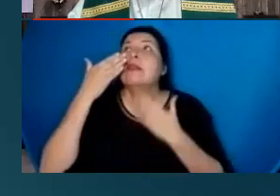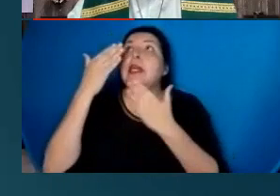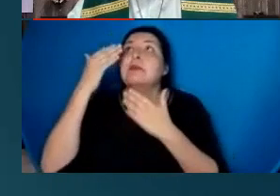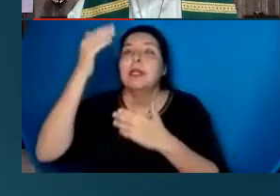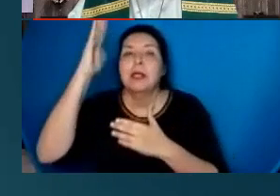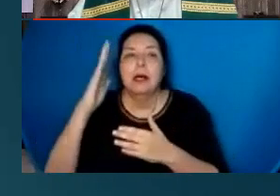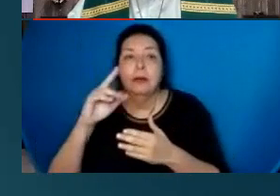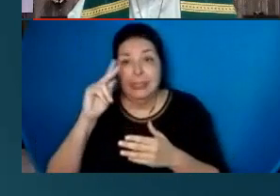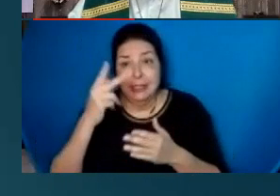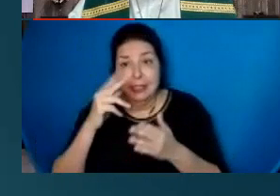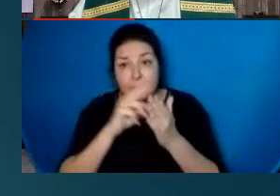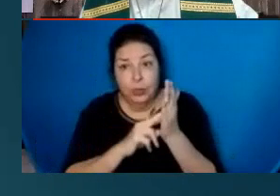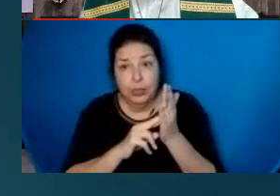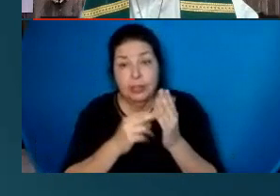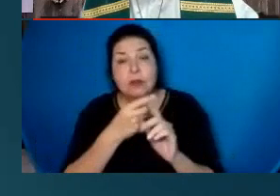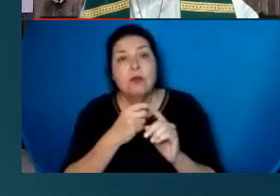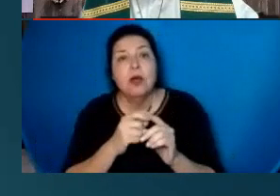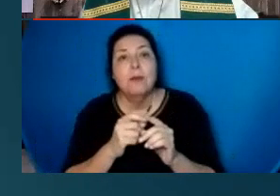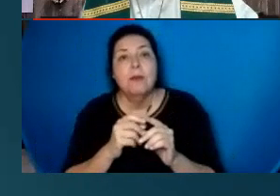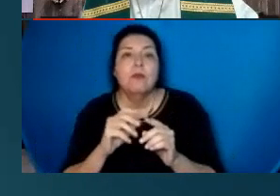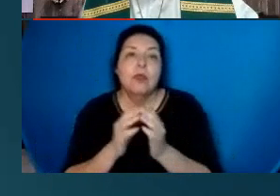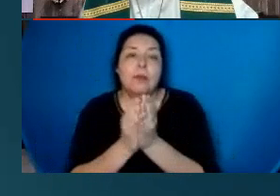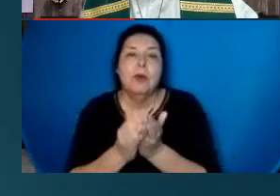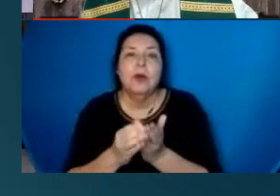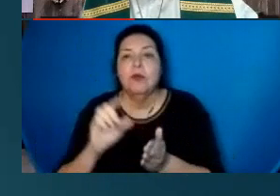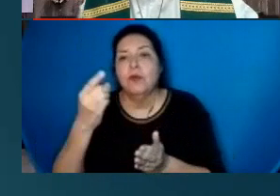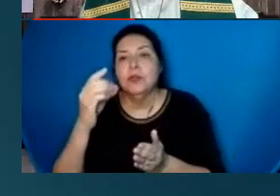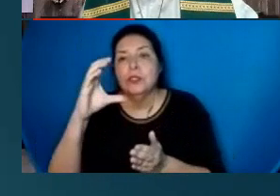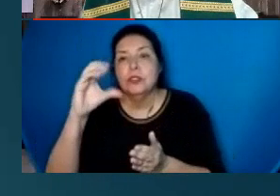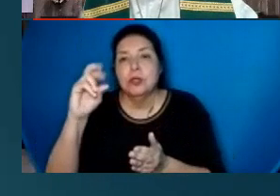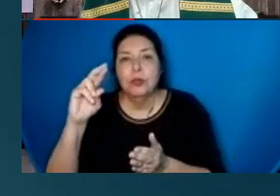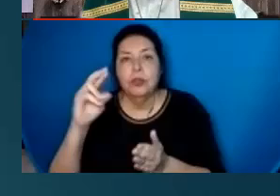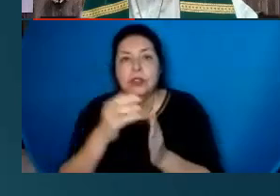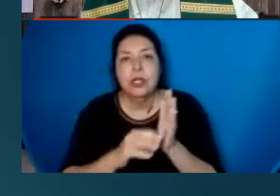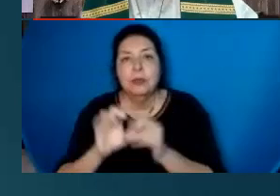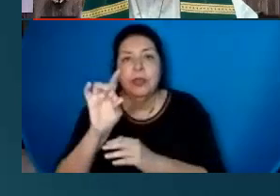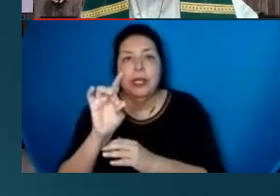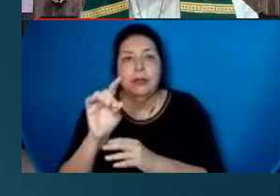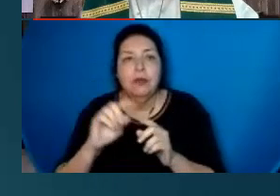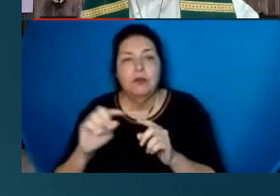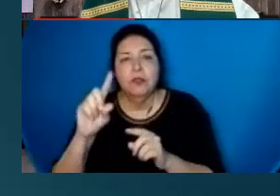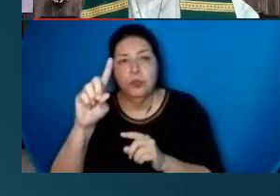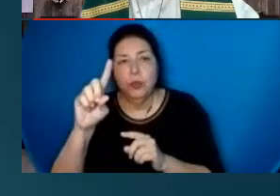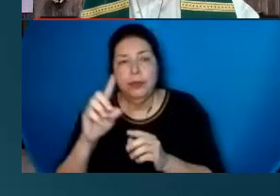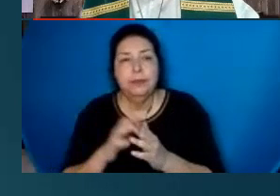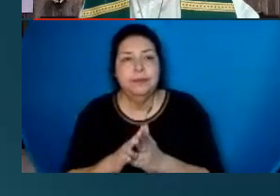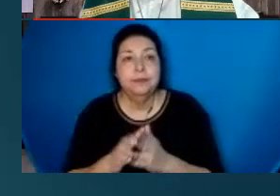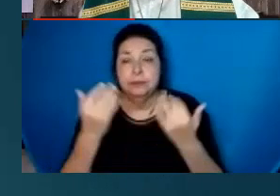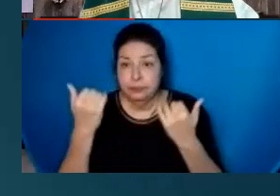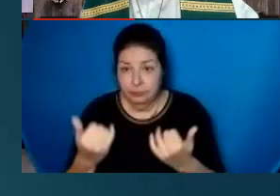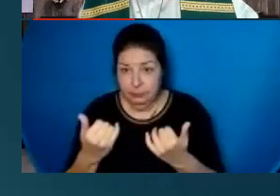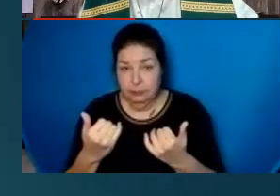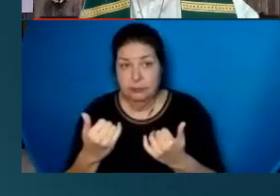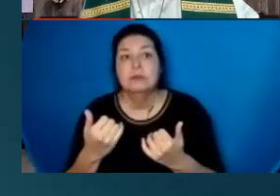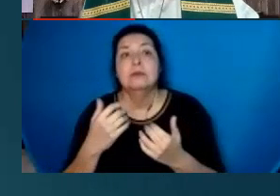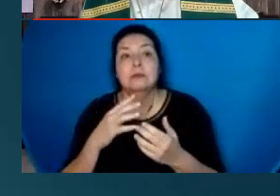Our second reading comes from the book of 1 Corinthians, chapter 8, beginning in verse 1. "Now concerning